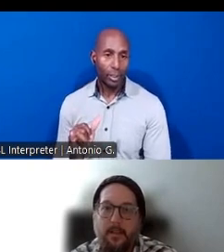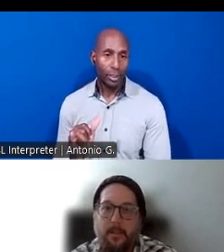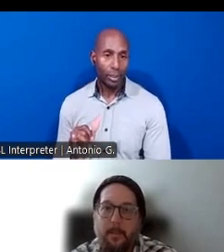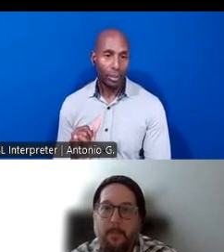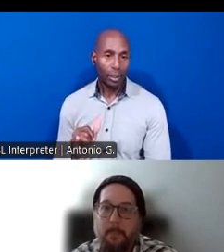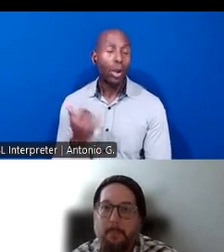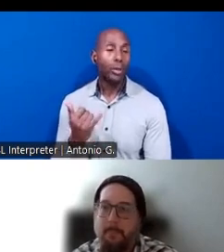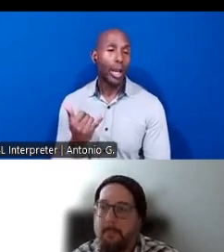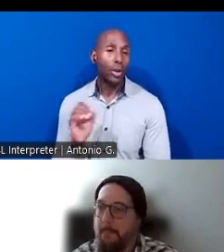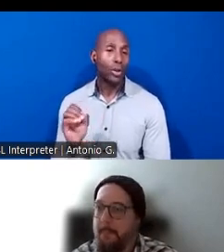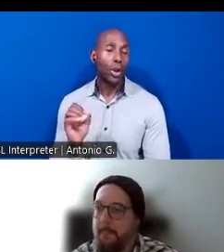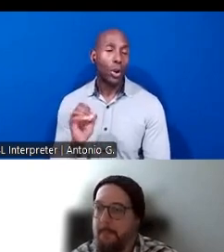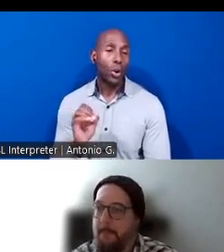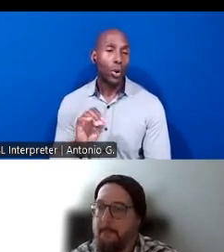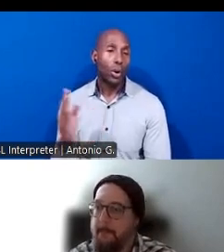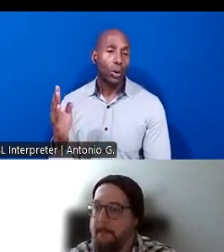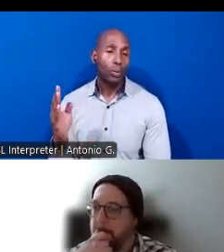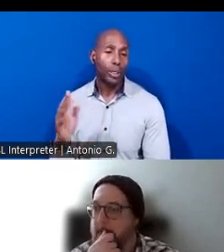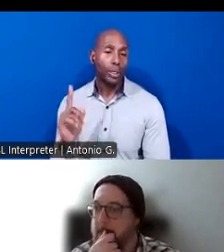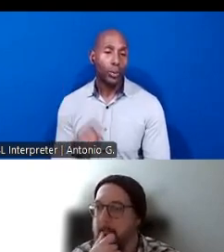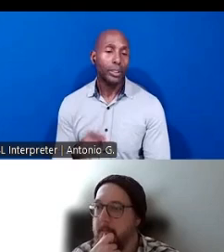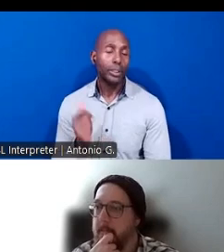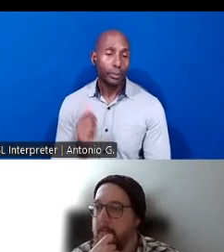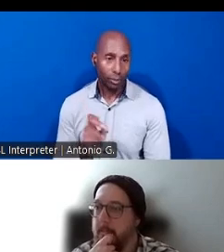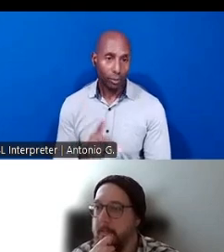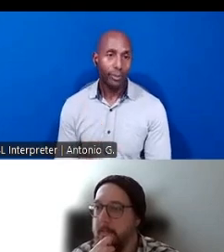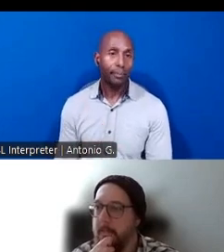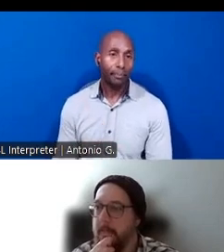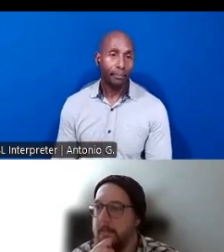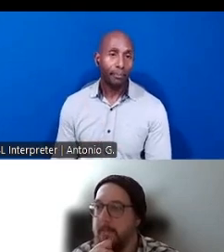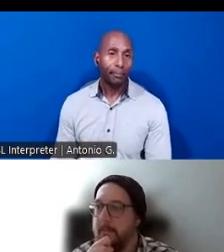And now we have no open questions there.